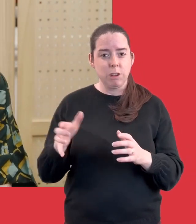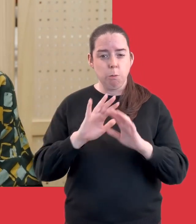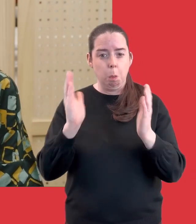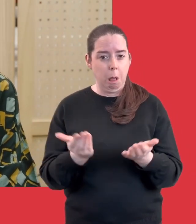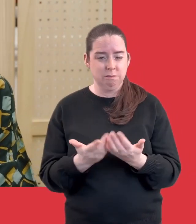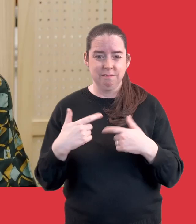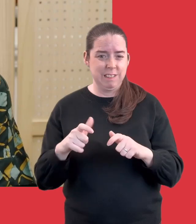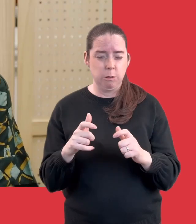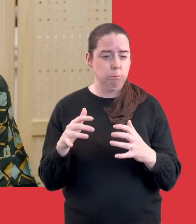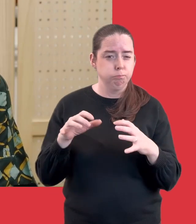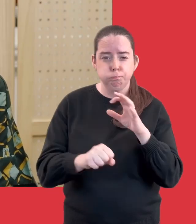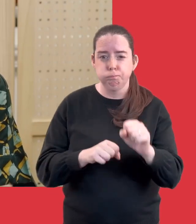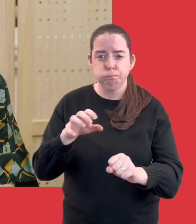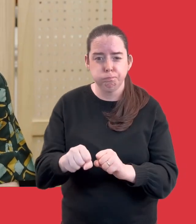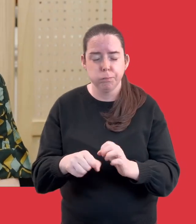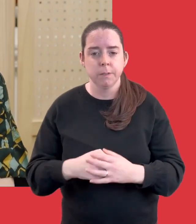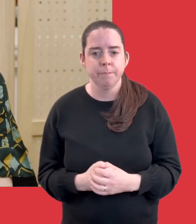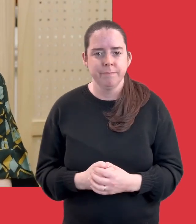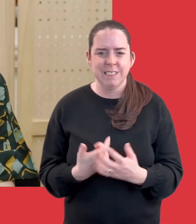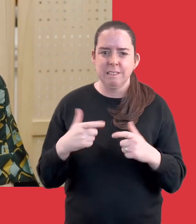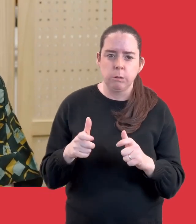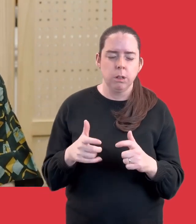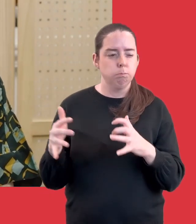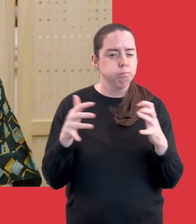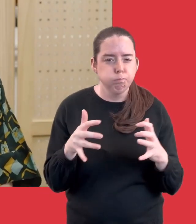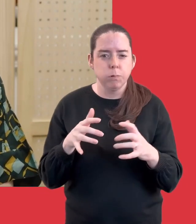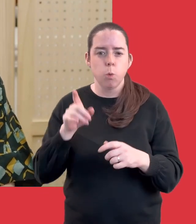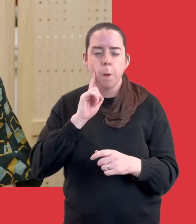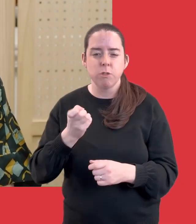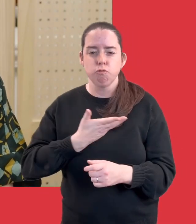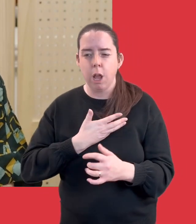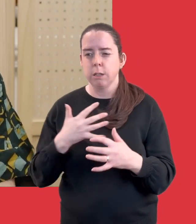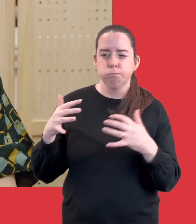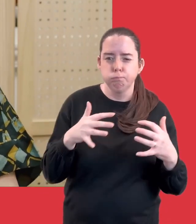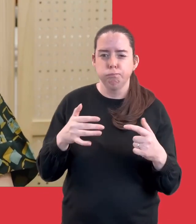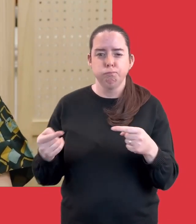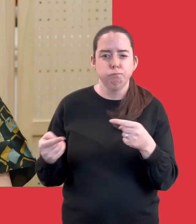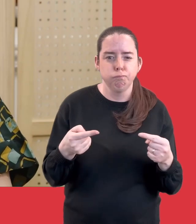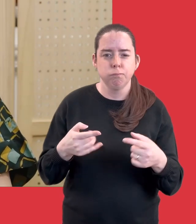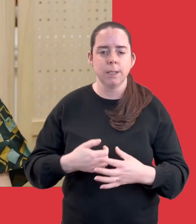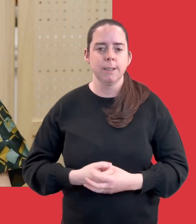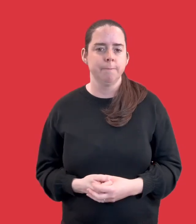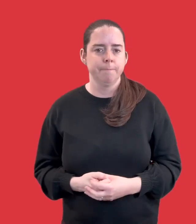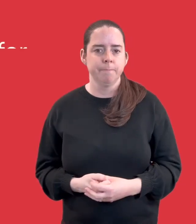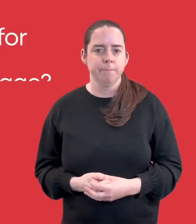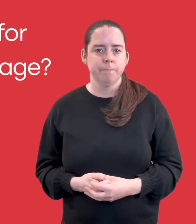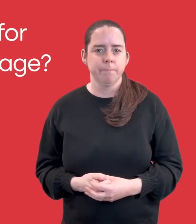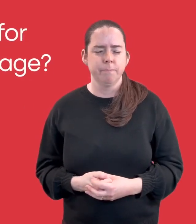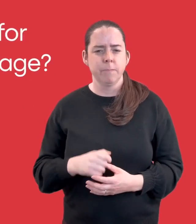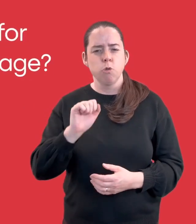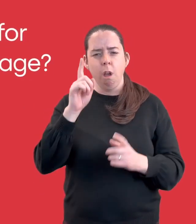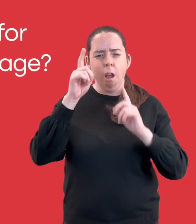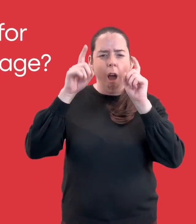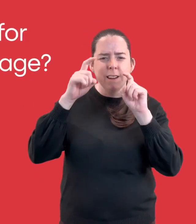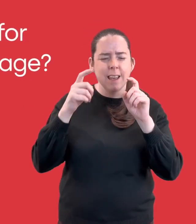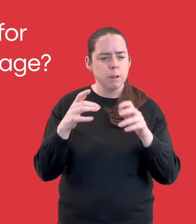countries in the world, we still face all sorts of battles for women's rights. What